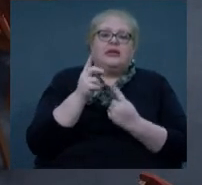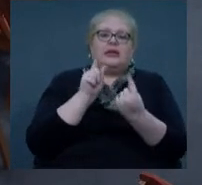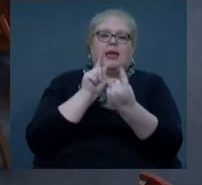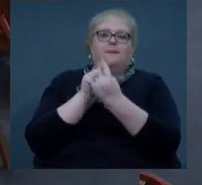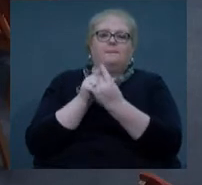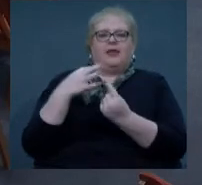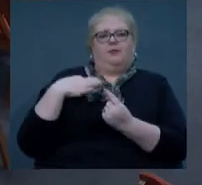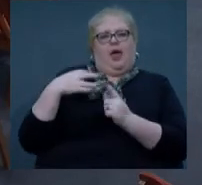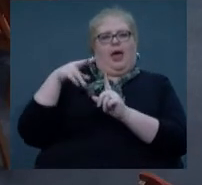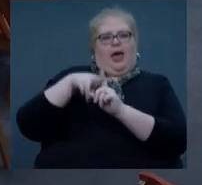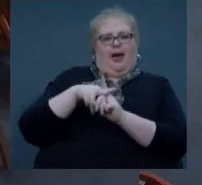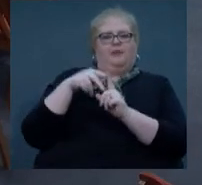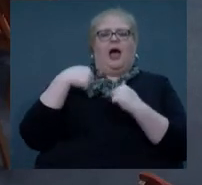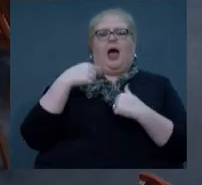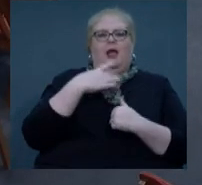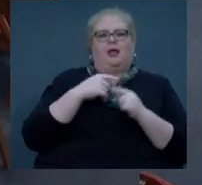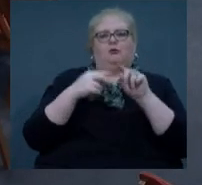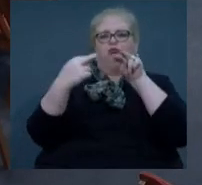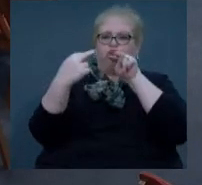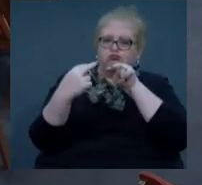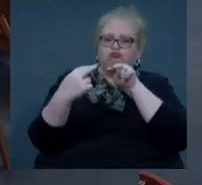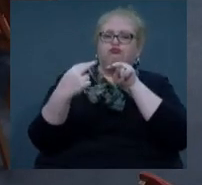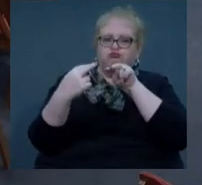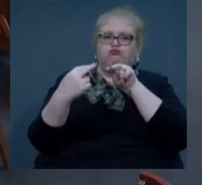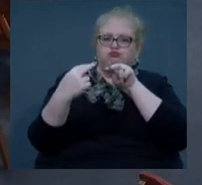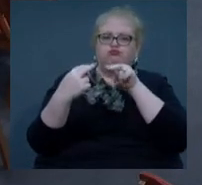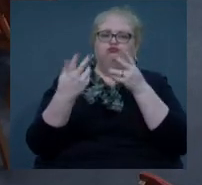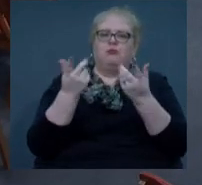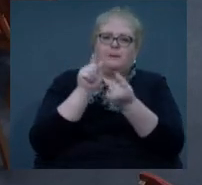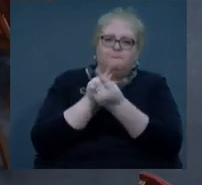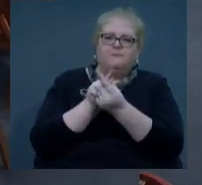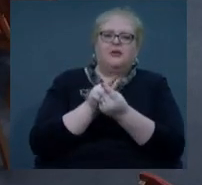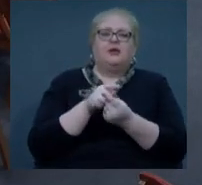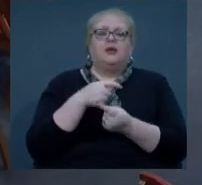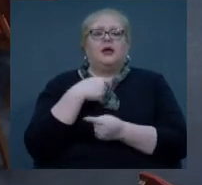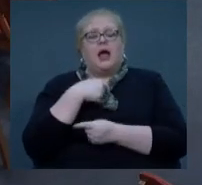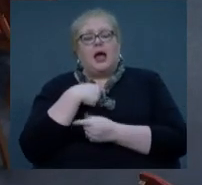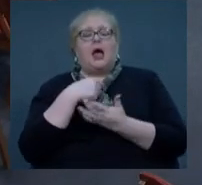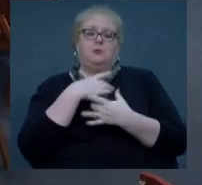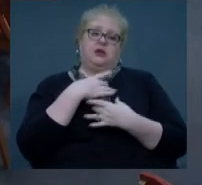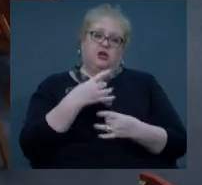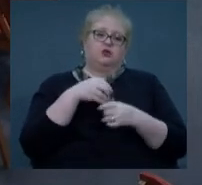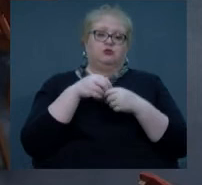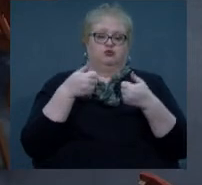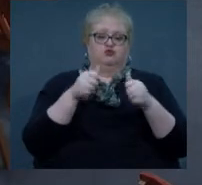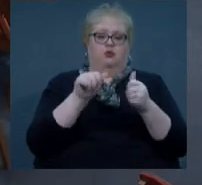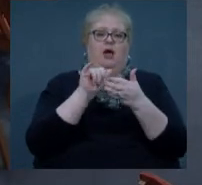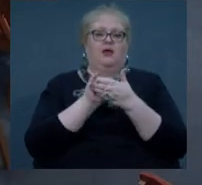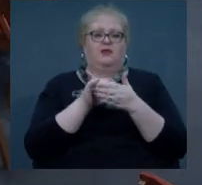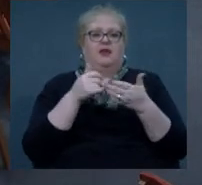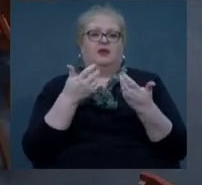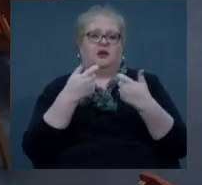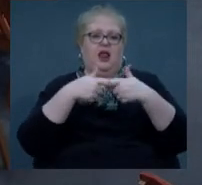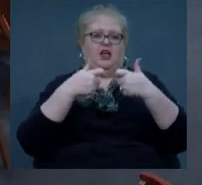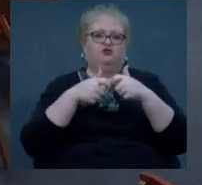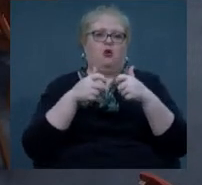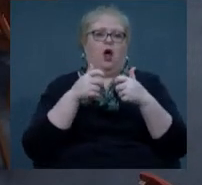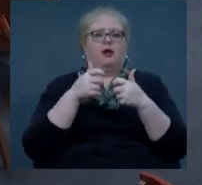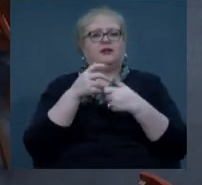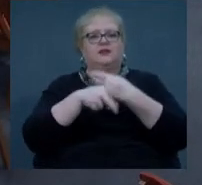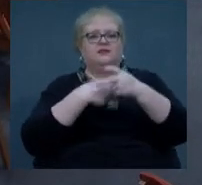me. So I'd be glad to try the electronic version, see how that goes. If we have problems with it, we always can come back